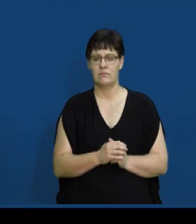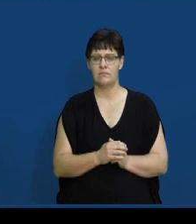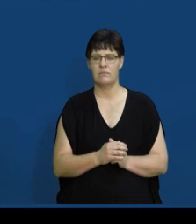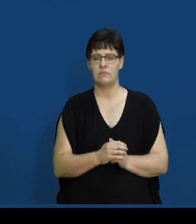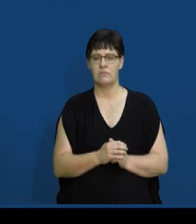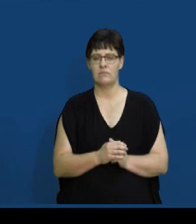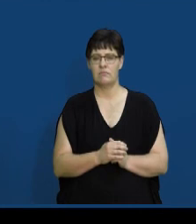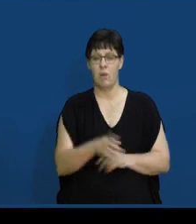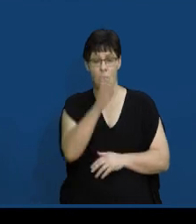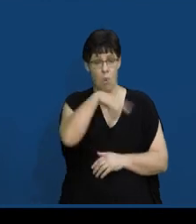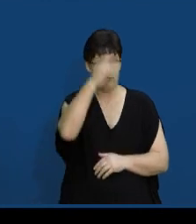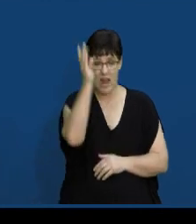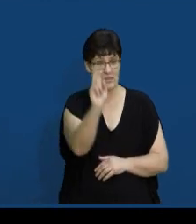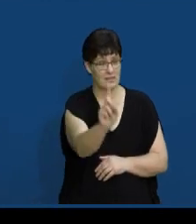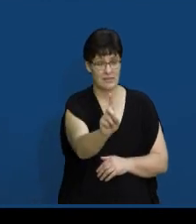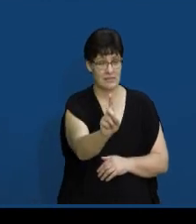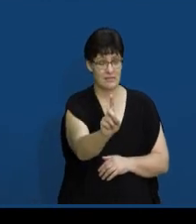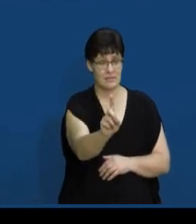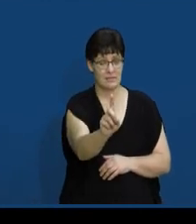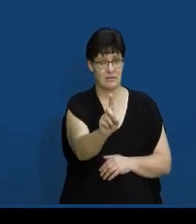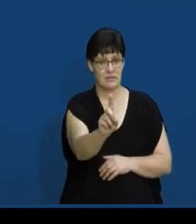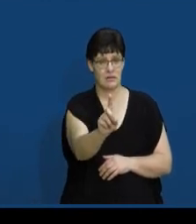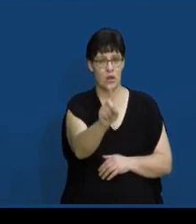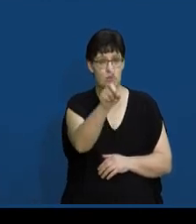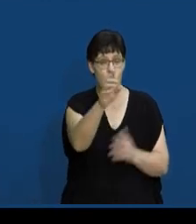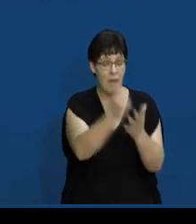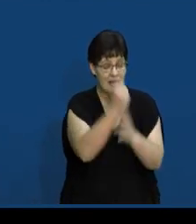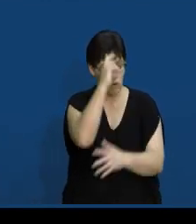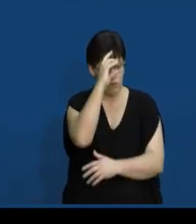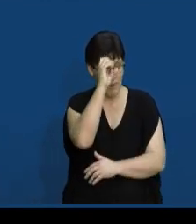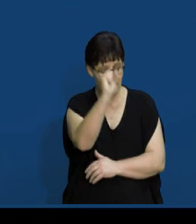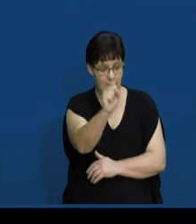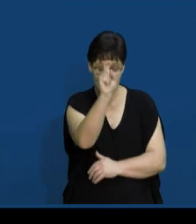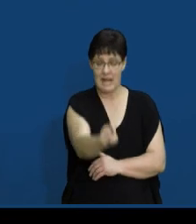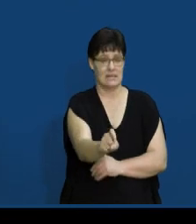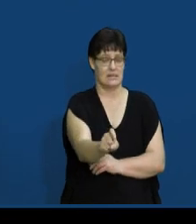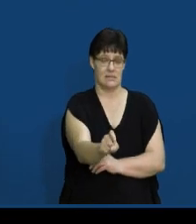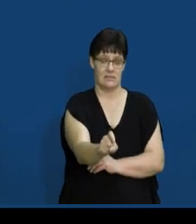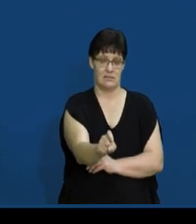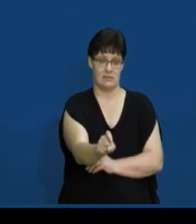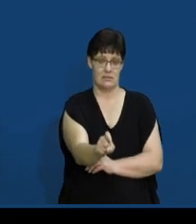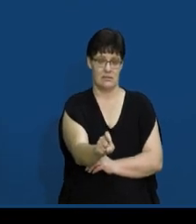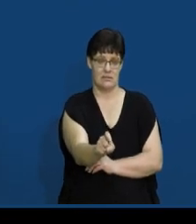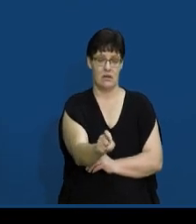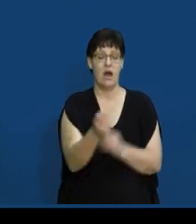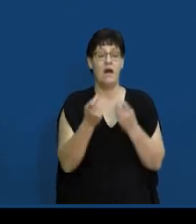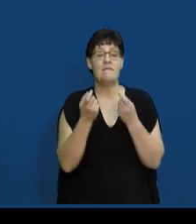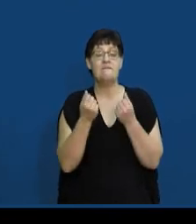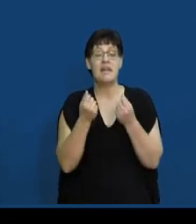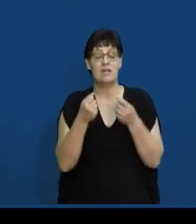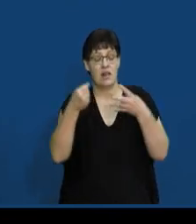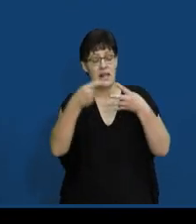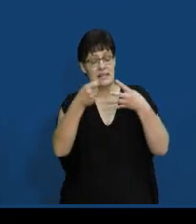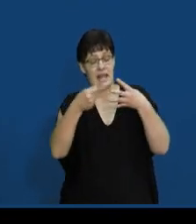Don't forget, in other words, remember. Okay? What? Your financial